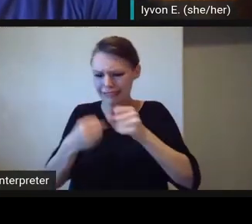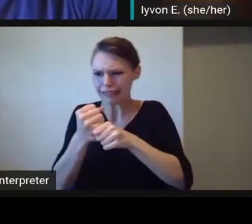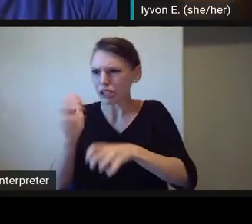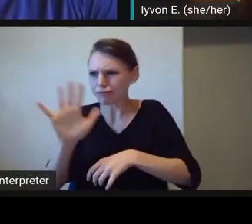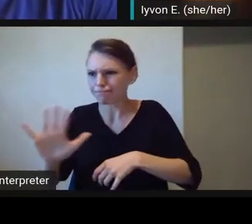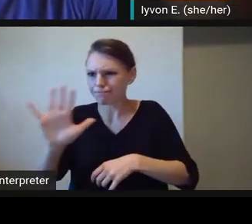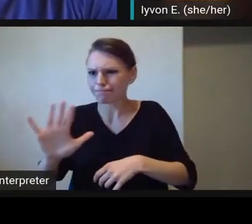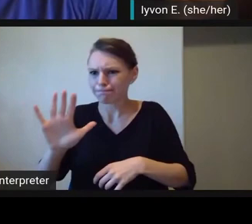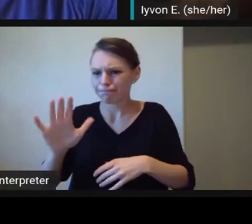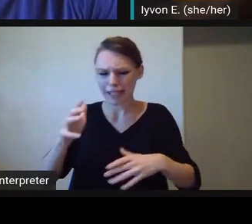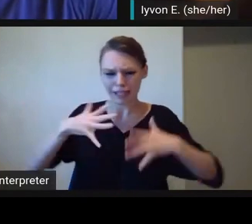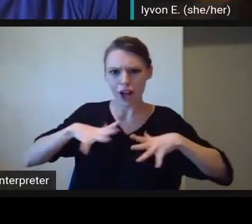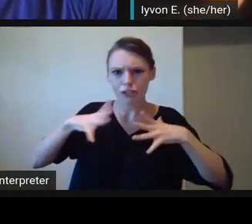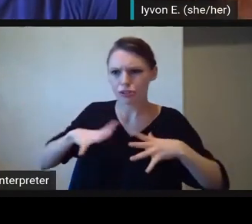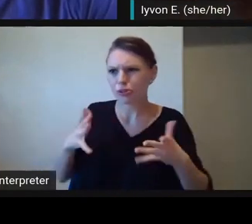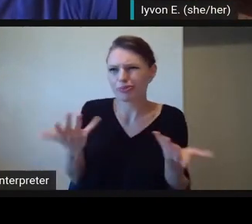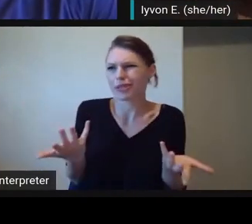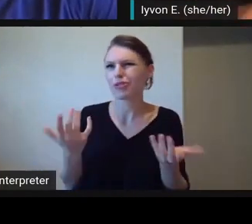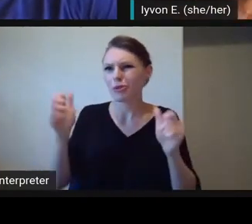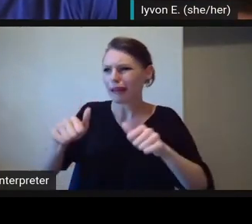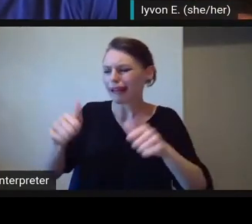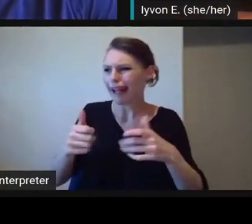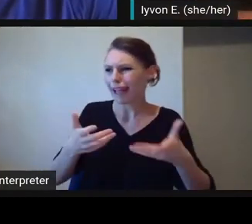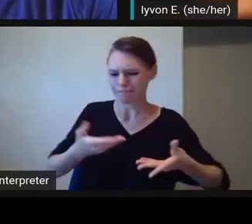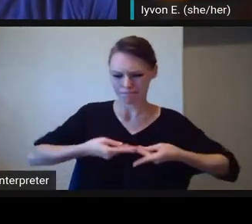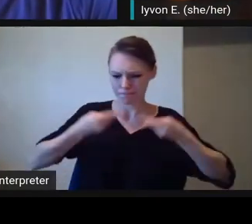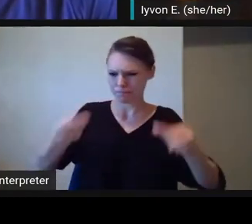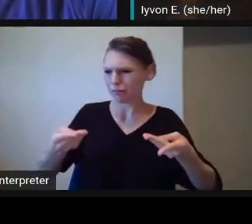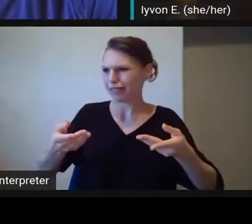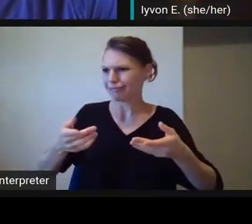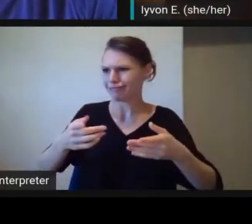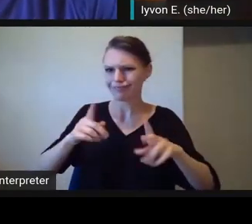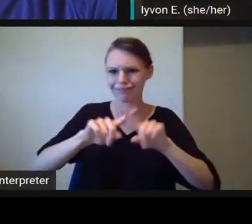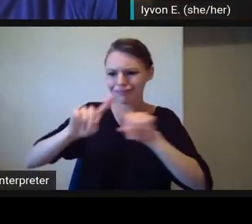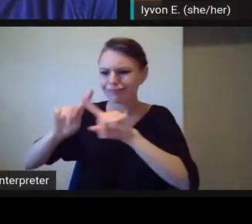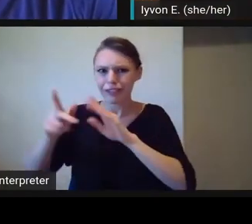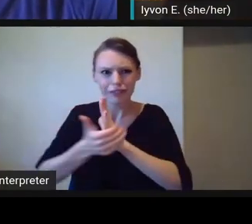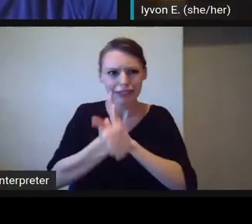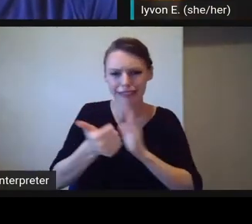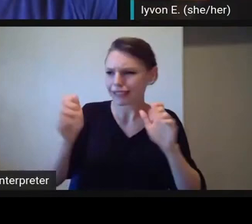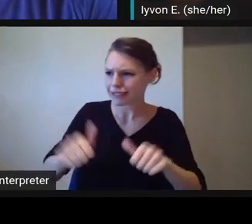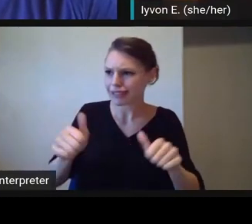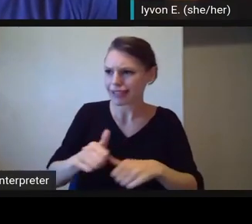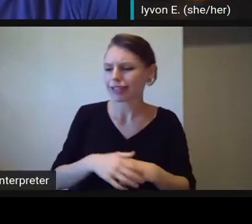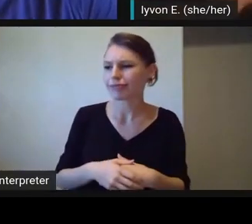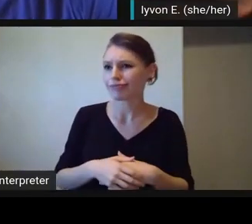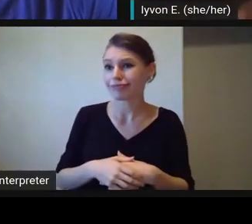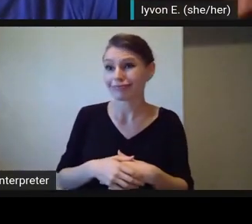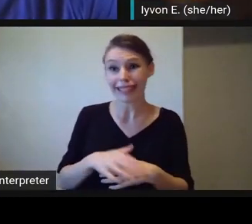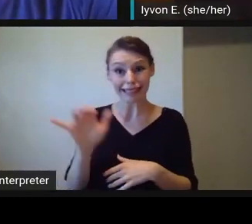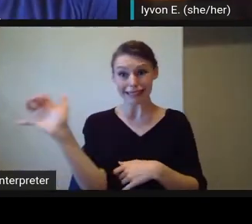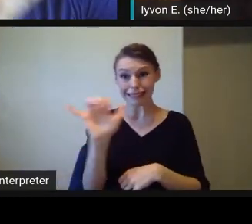so randomly specific about what you can bring to the table. Even watching television is dramaturgy.